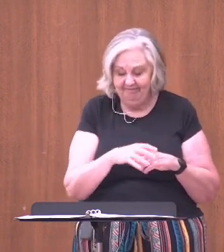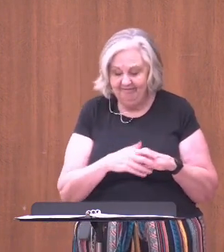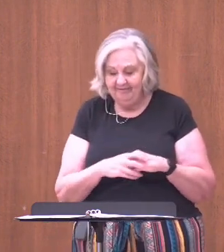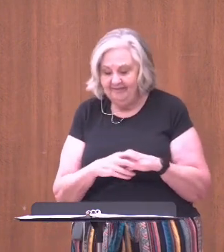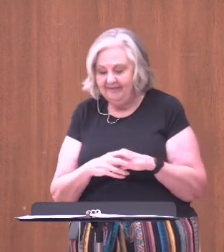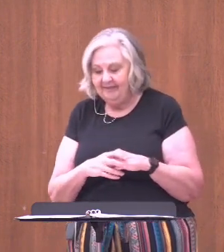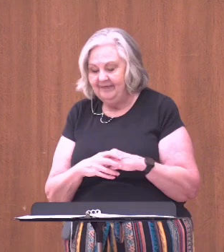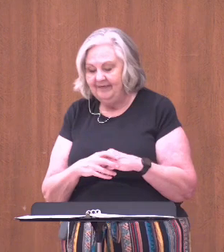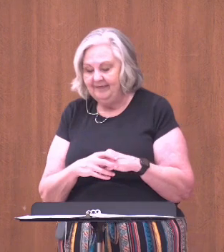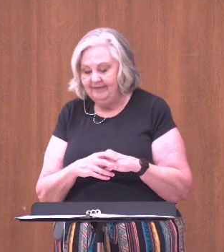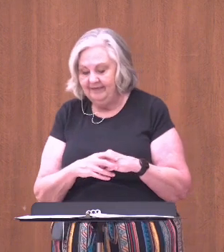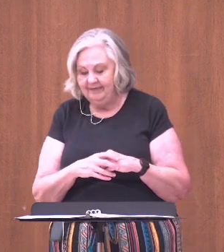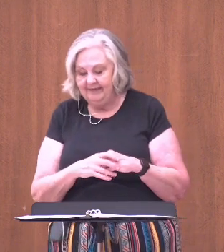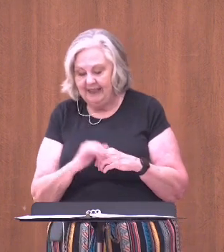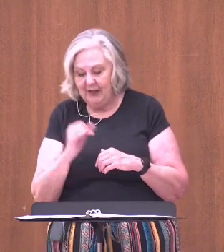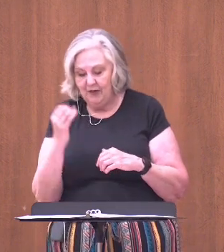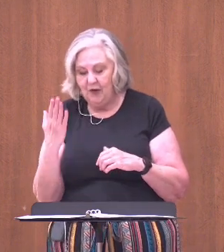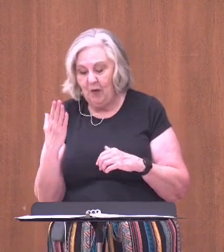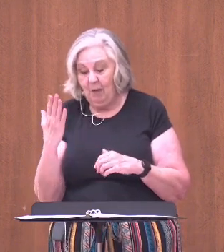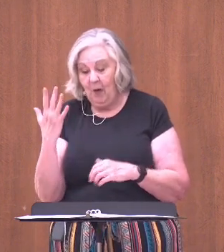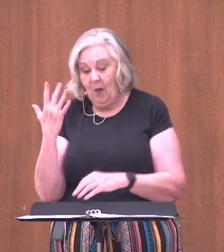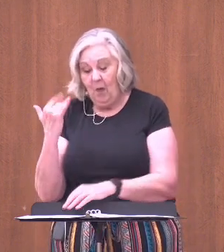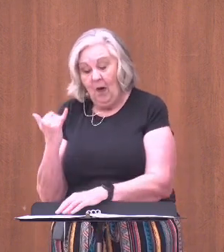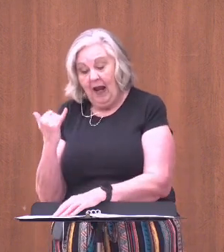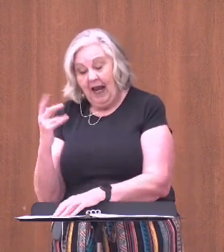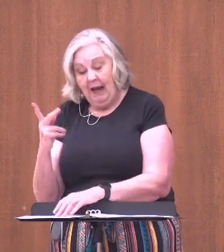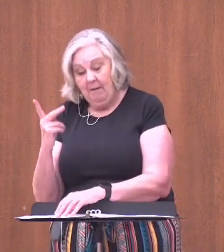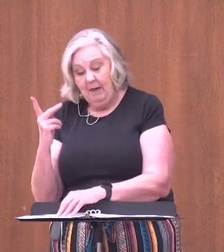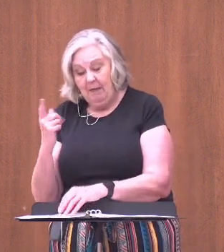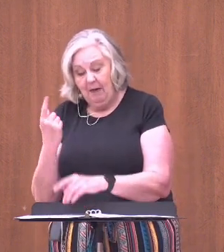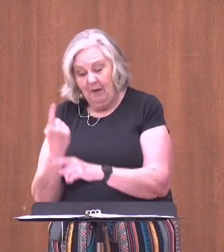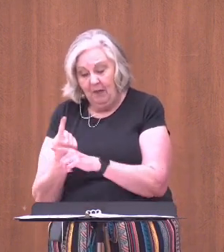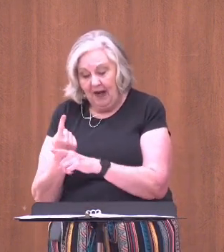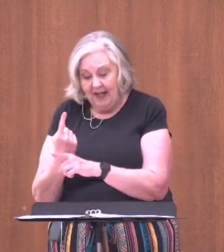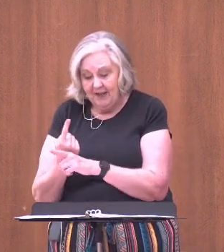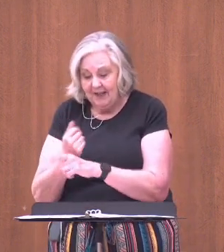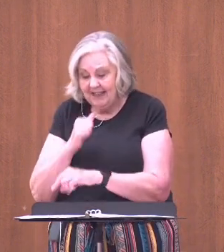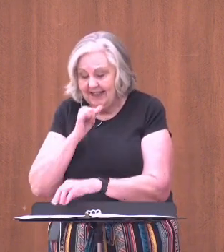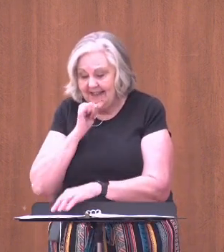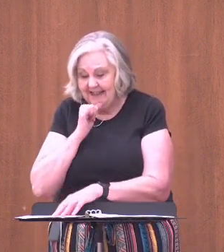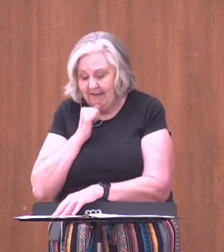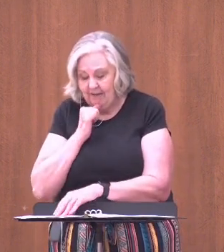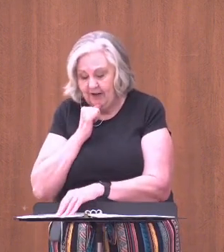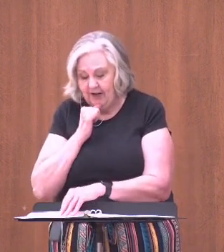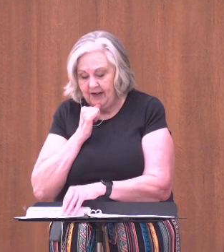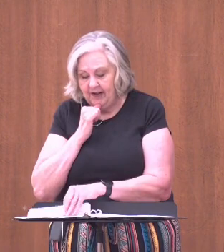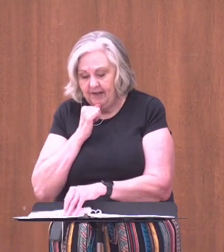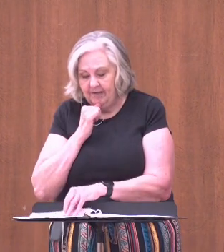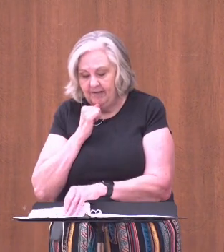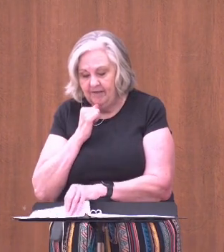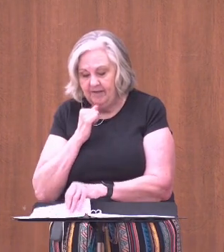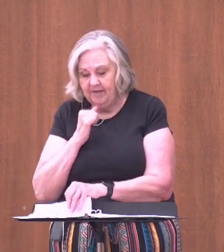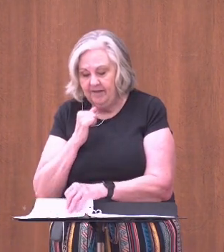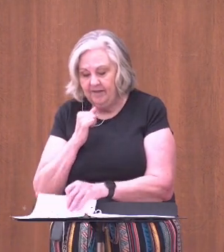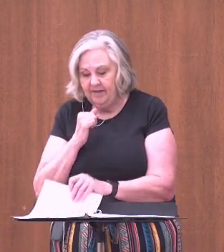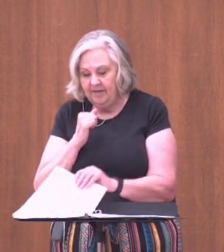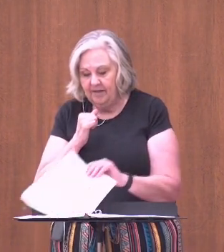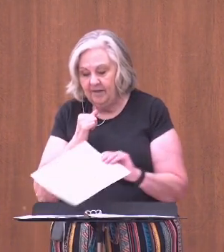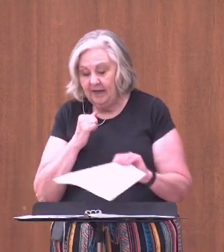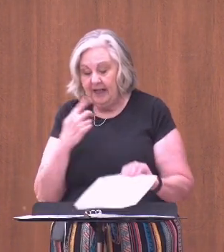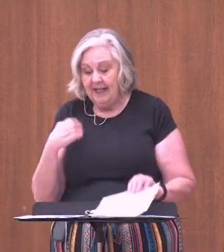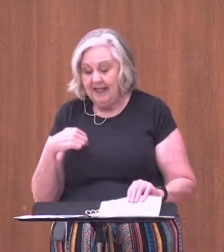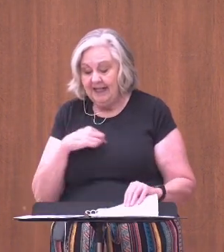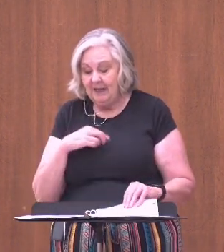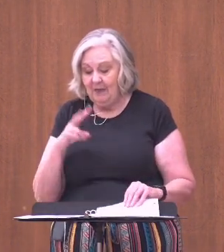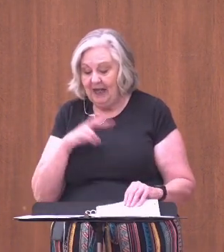Job. Why do the righteous suffer? Well, perhaps as we look at the book of Job,